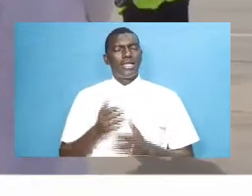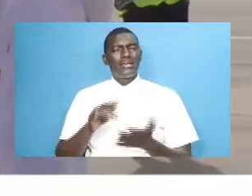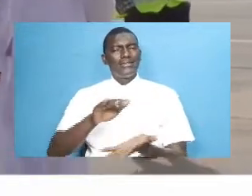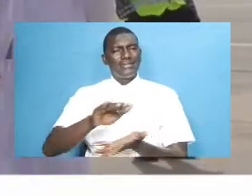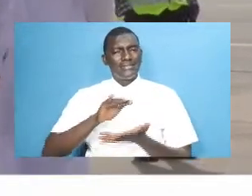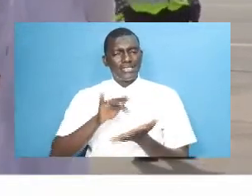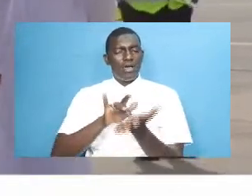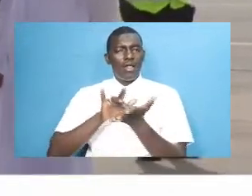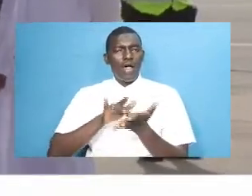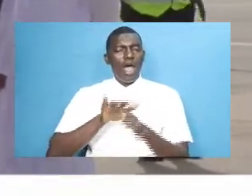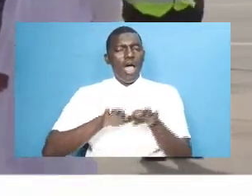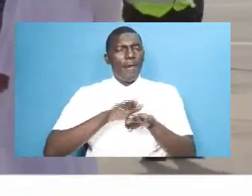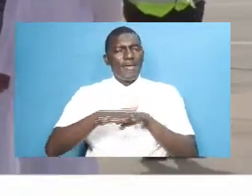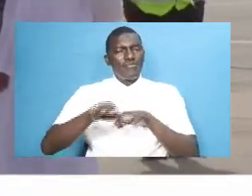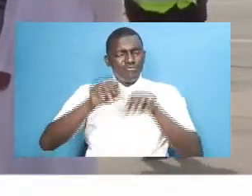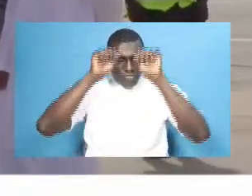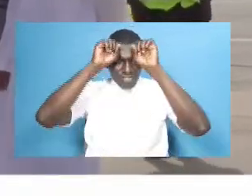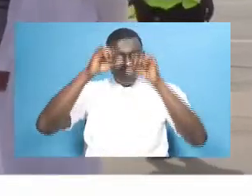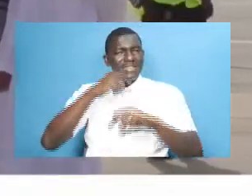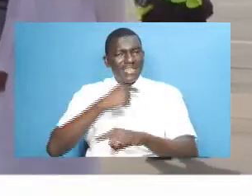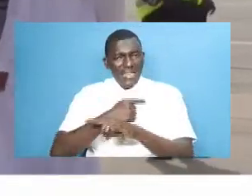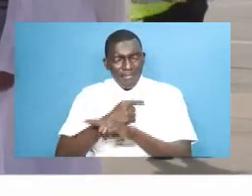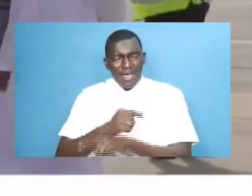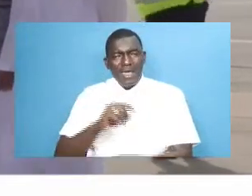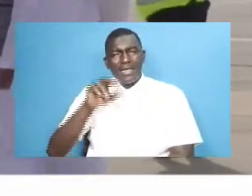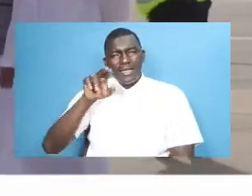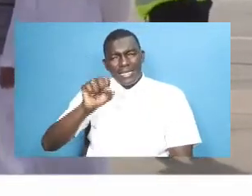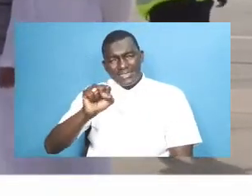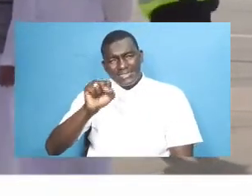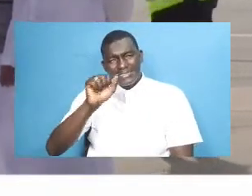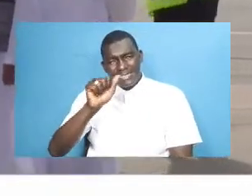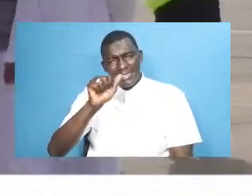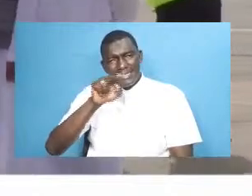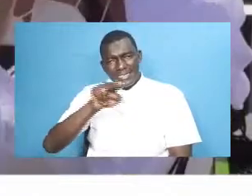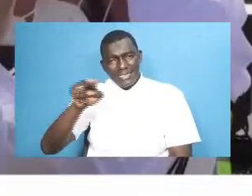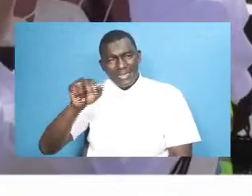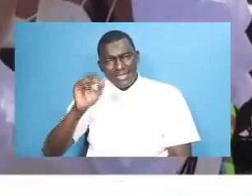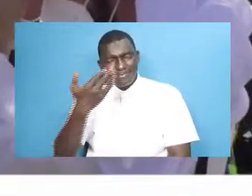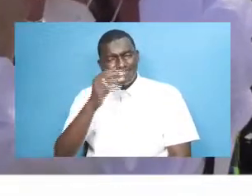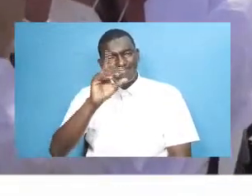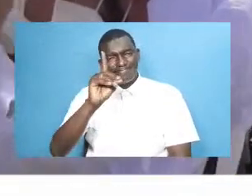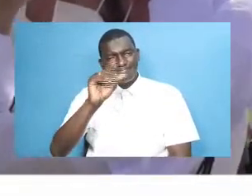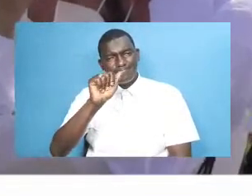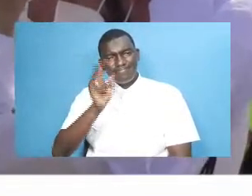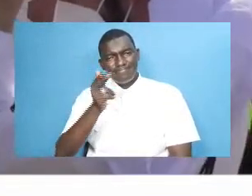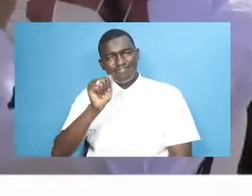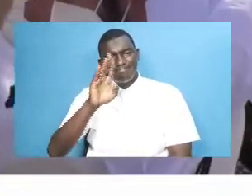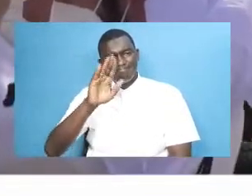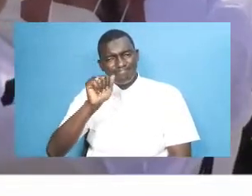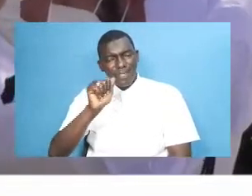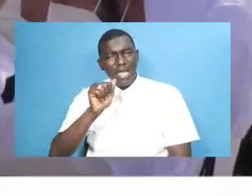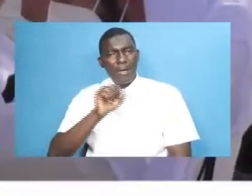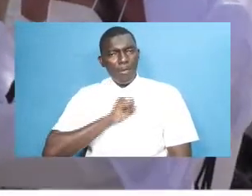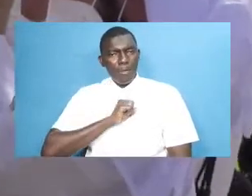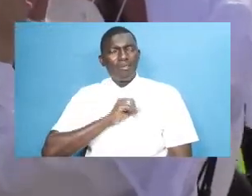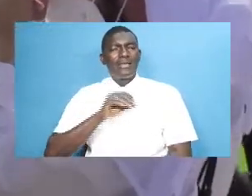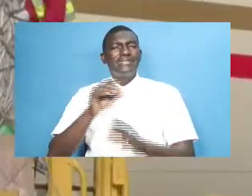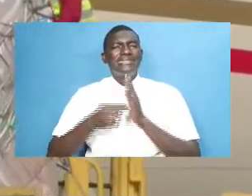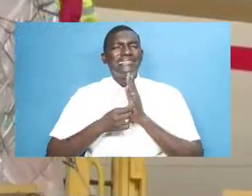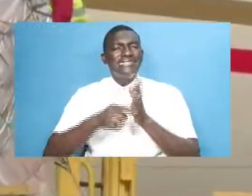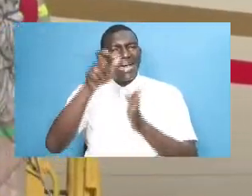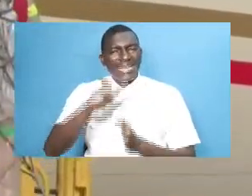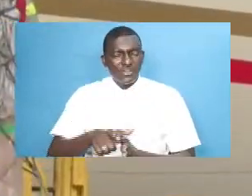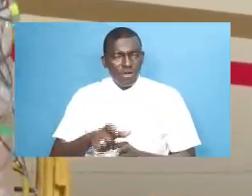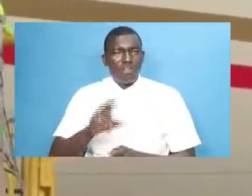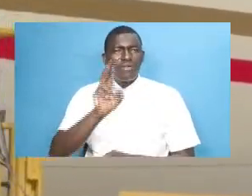on behalf of the Gambia government, Sana Dahaba, the executive director of the National Disaster Management Agency, expressed delight at what he